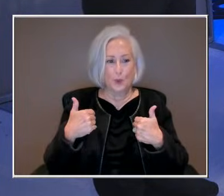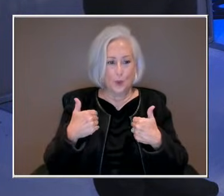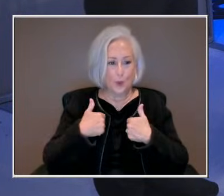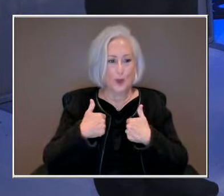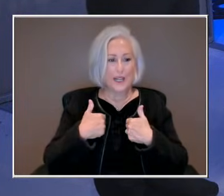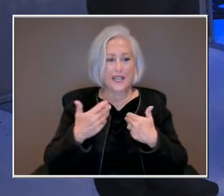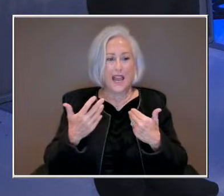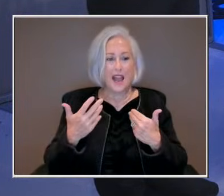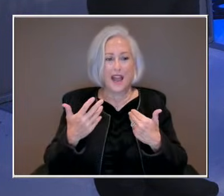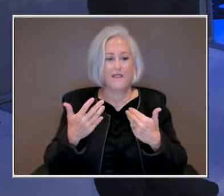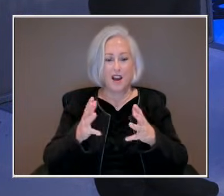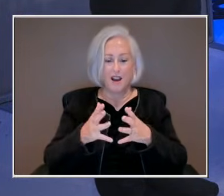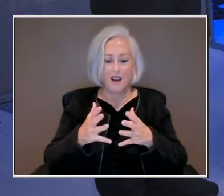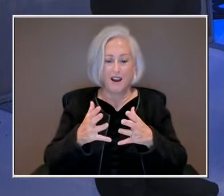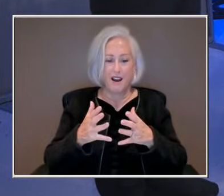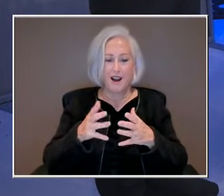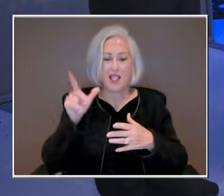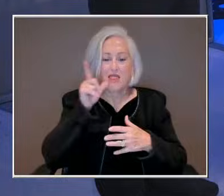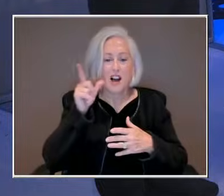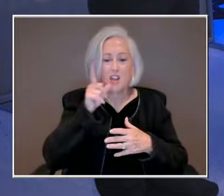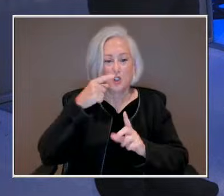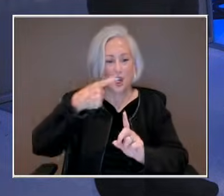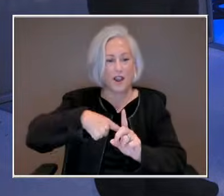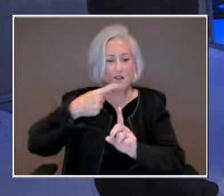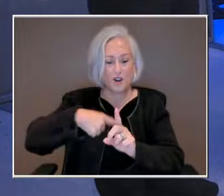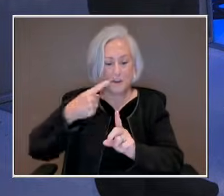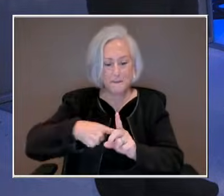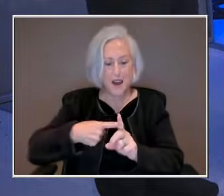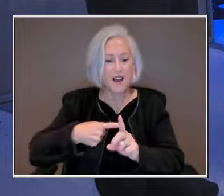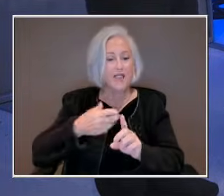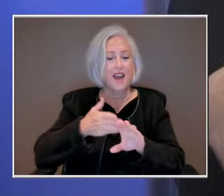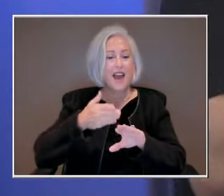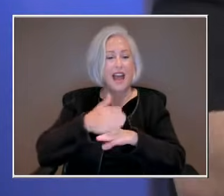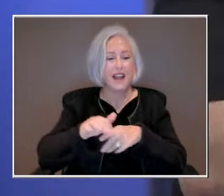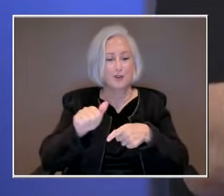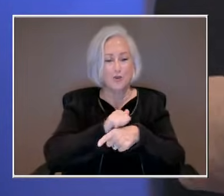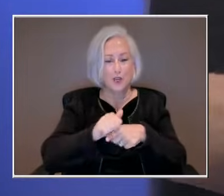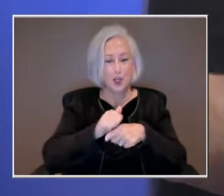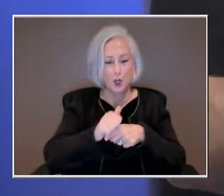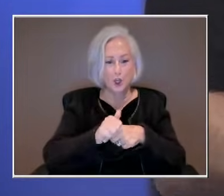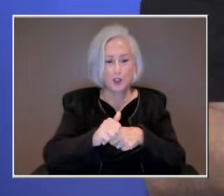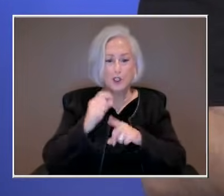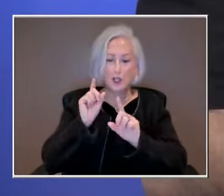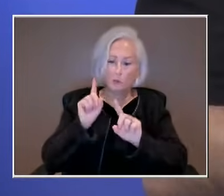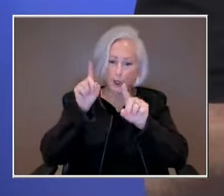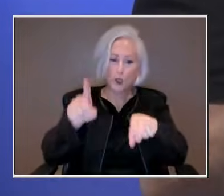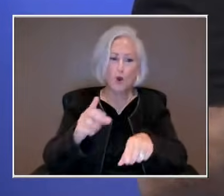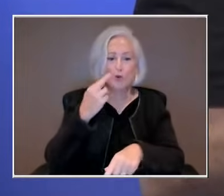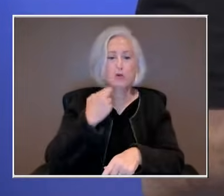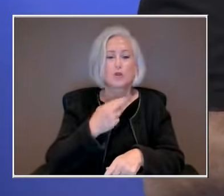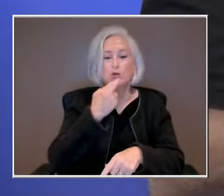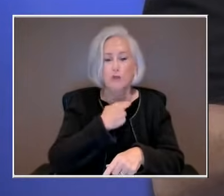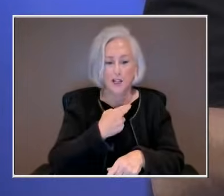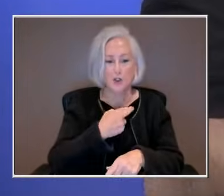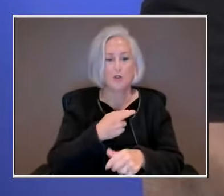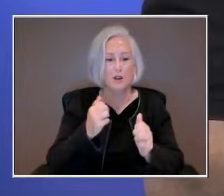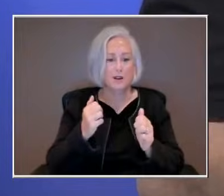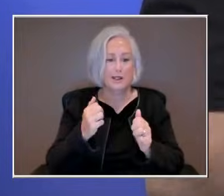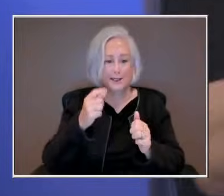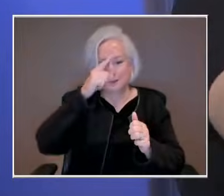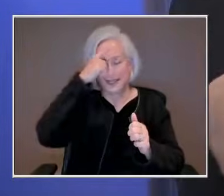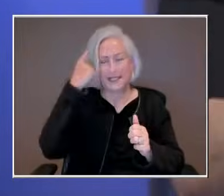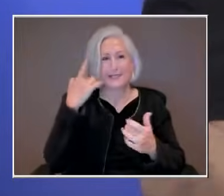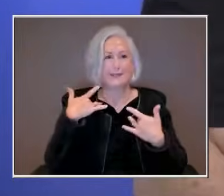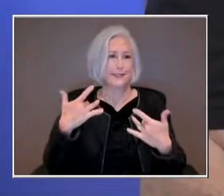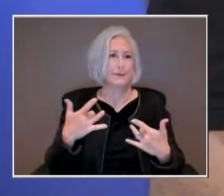a lunch every month where after rehearsal, we go out to a restaurant. We make arrangements with the restaurant because there's usually 40 or so people